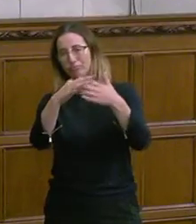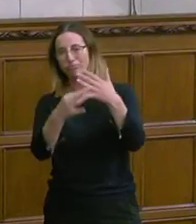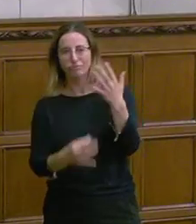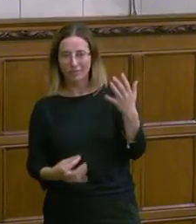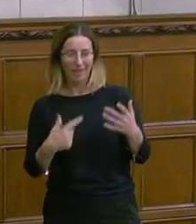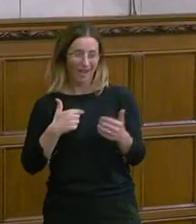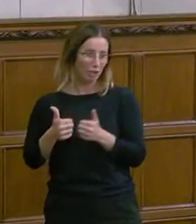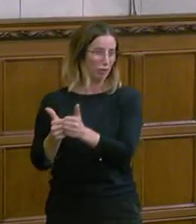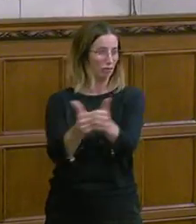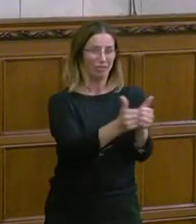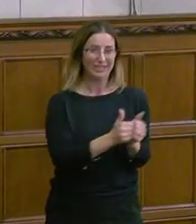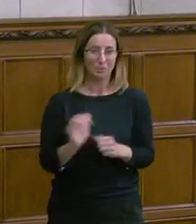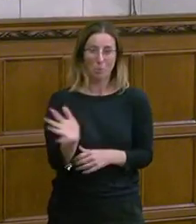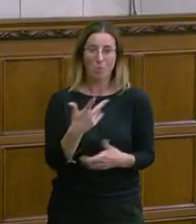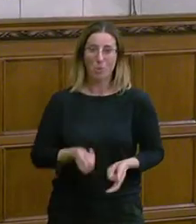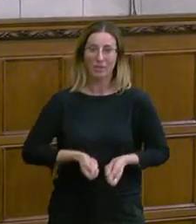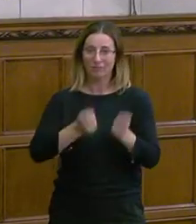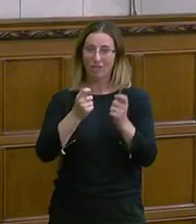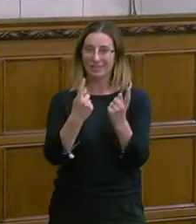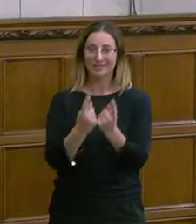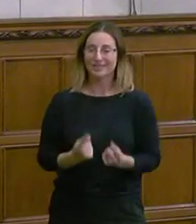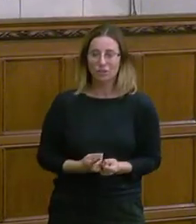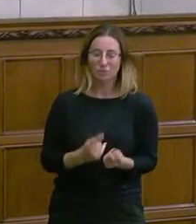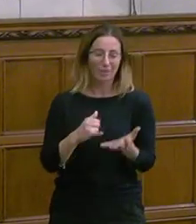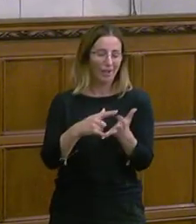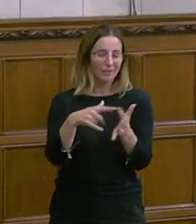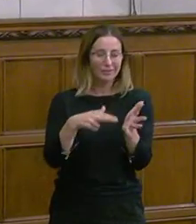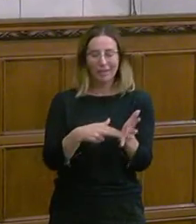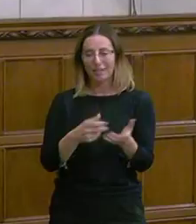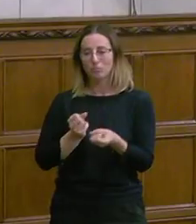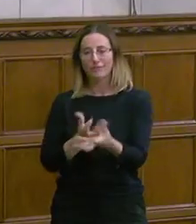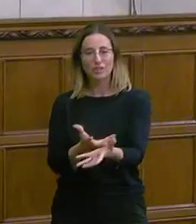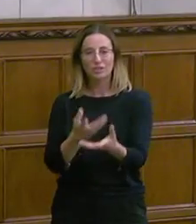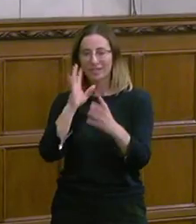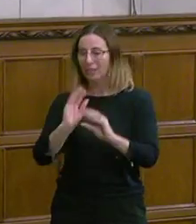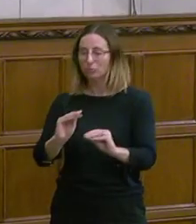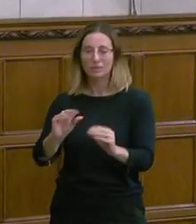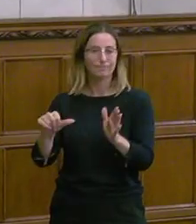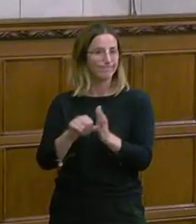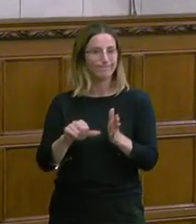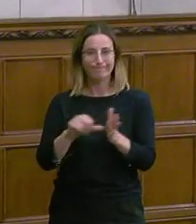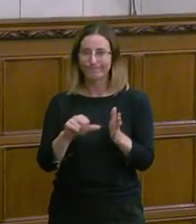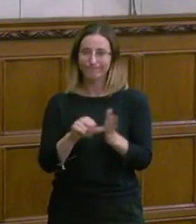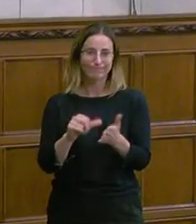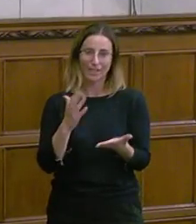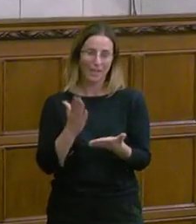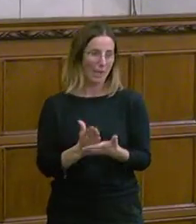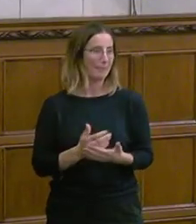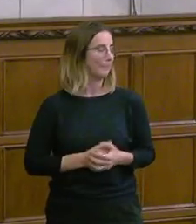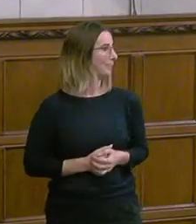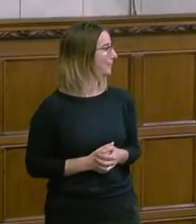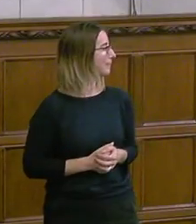nearly everything that's been said. SEN provision is a real difficulty in all our constituencies. How they're assessed, how long it takes for them being